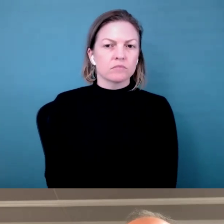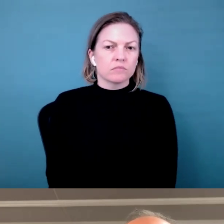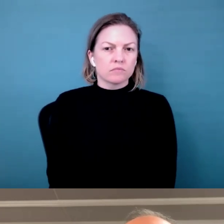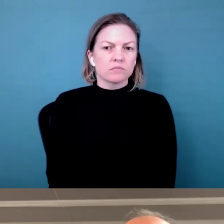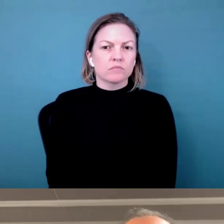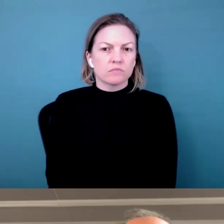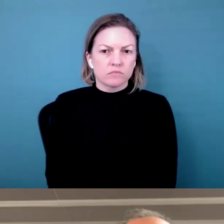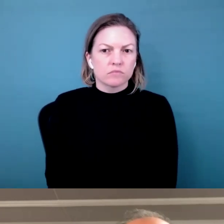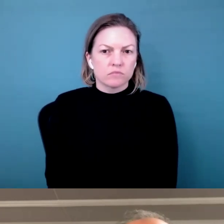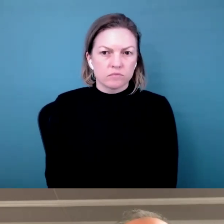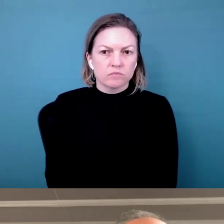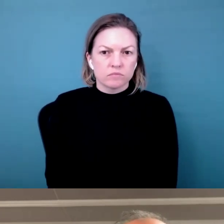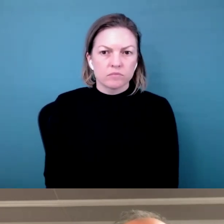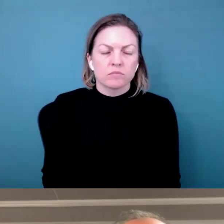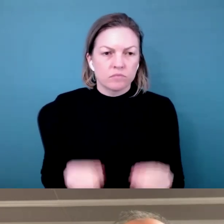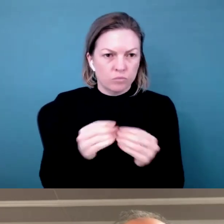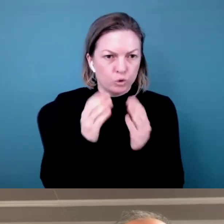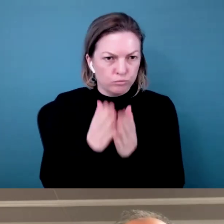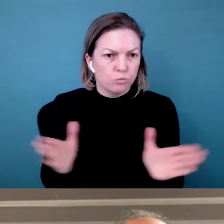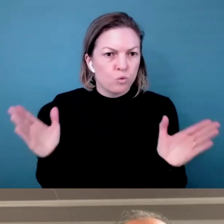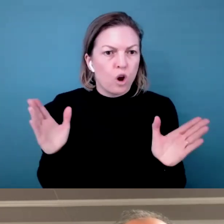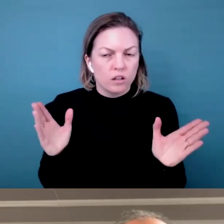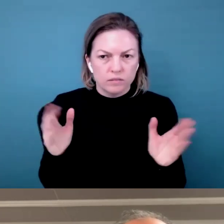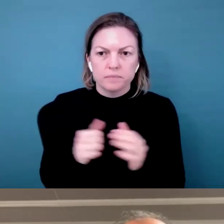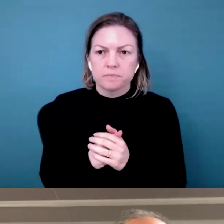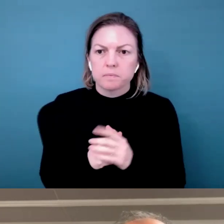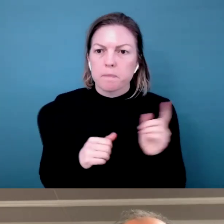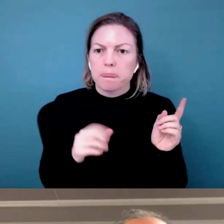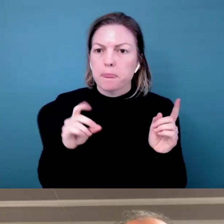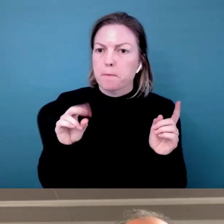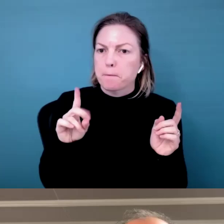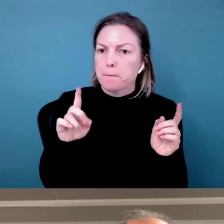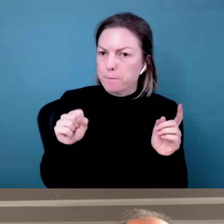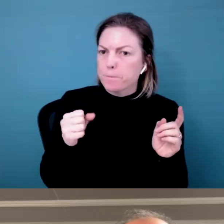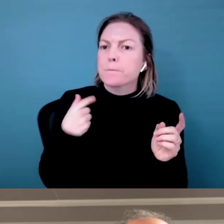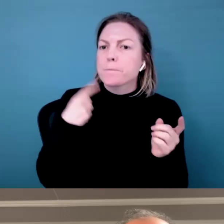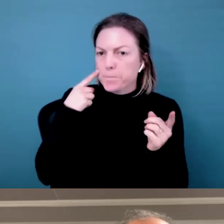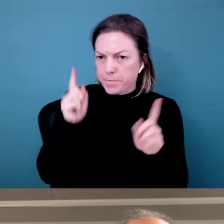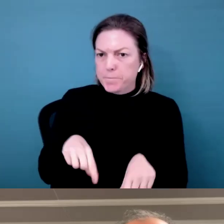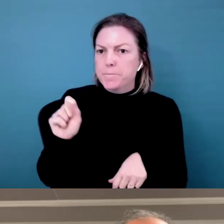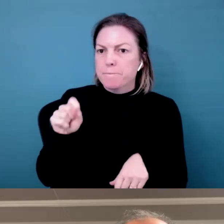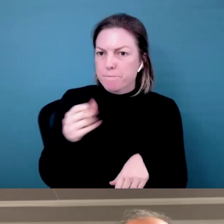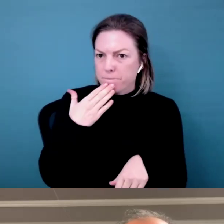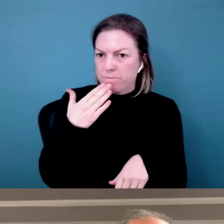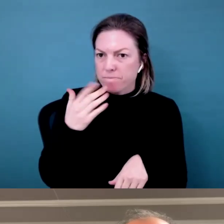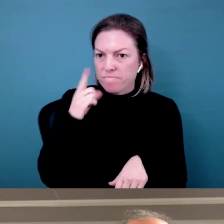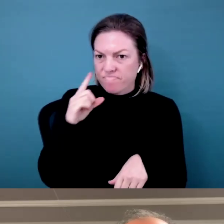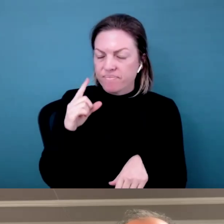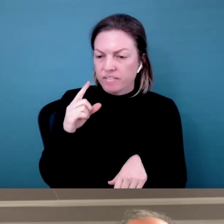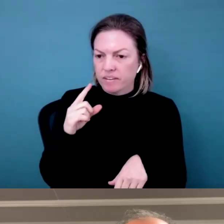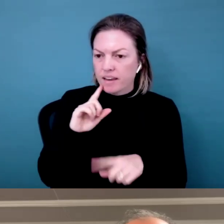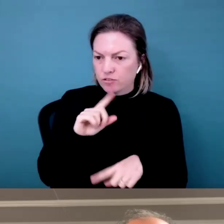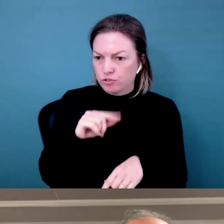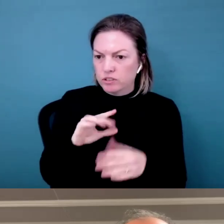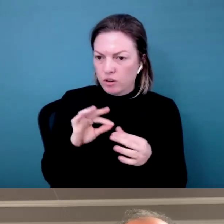Yes. on a water scale. Yes, I totally agree with you, and I thank you for picking up on the comments. I just